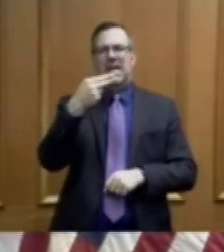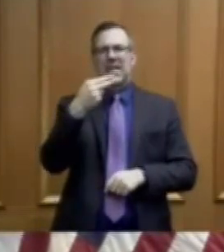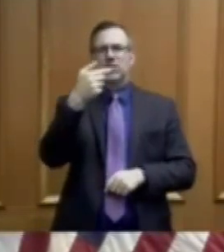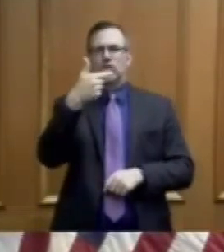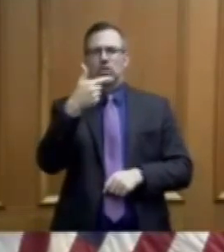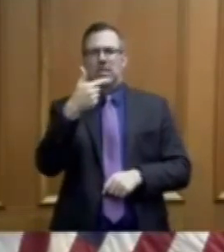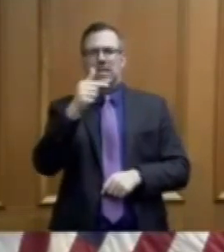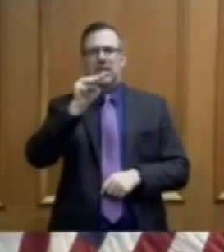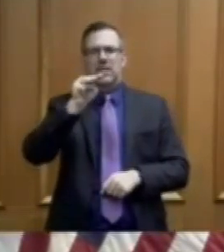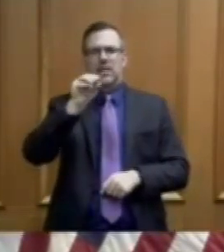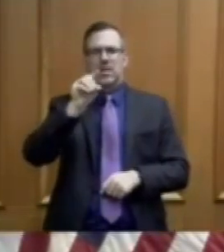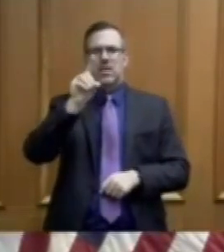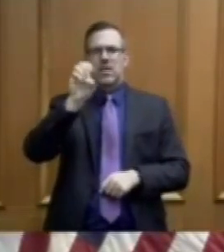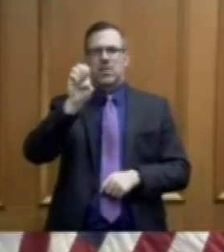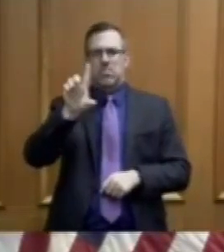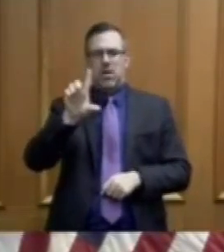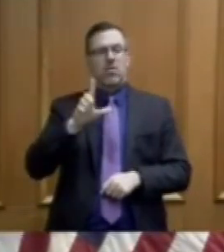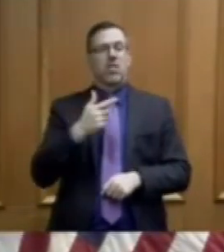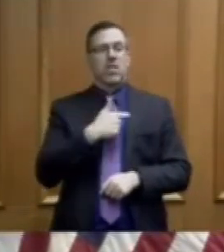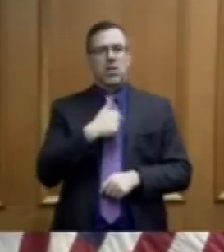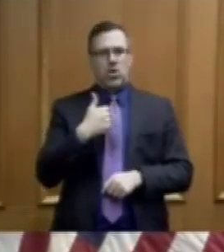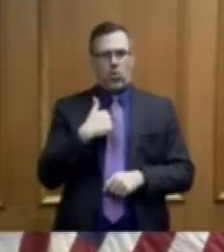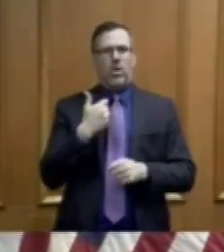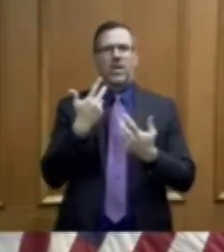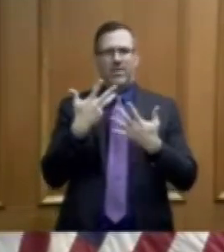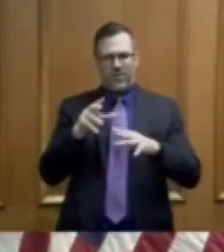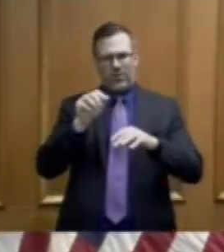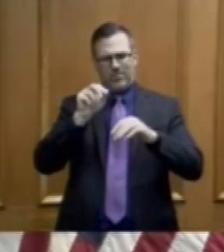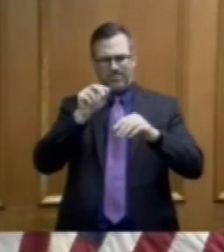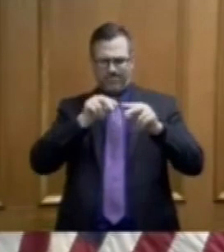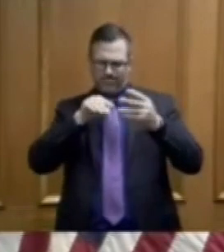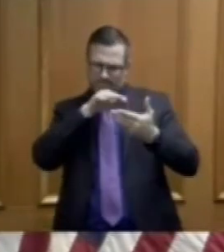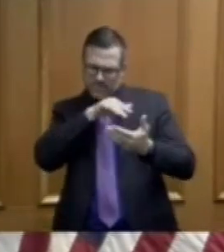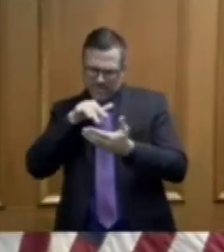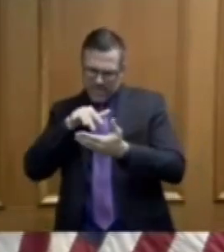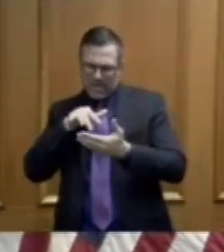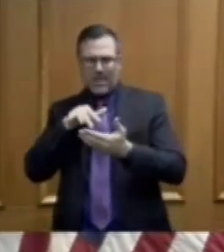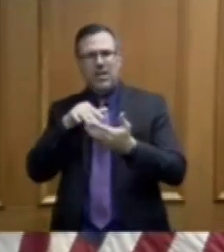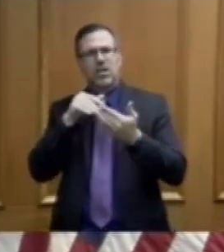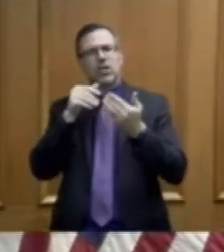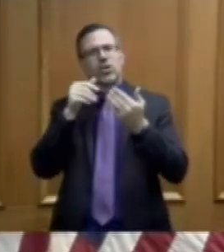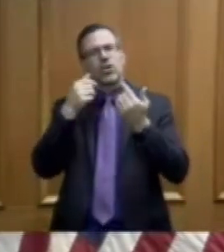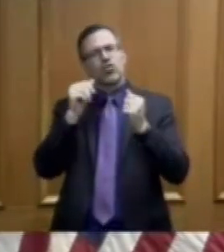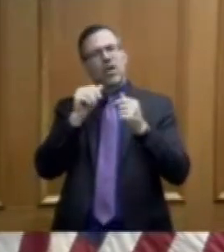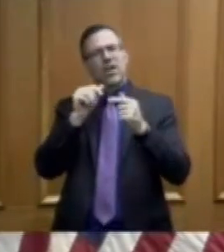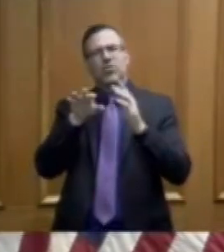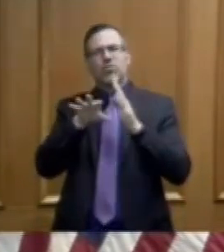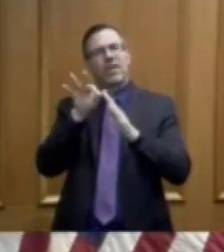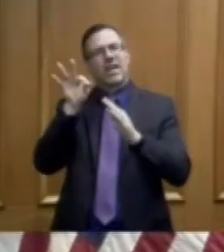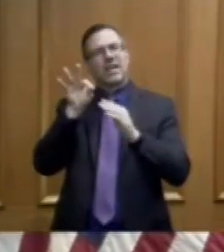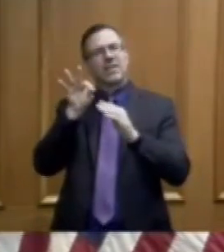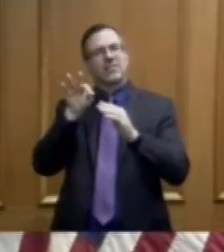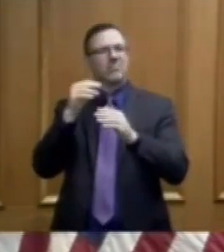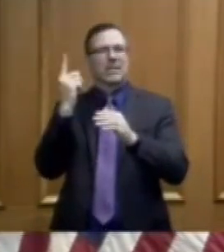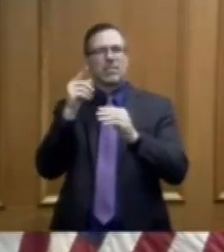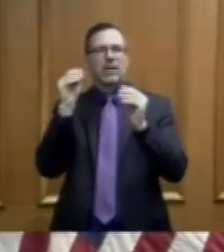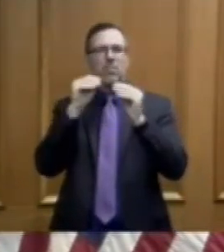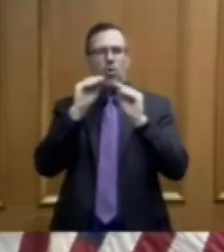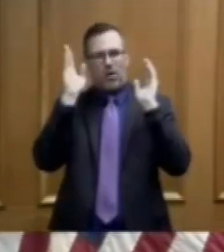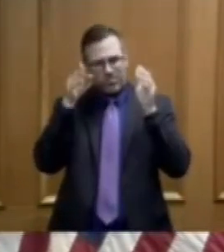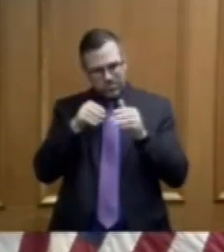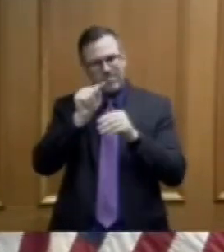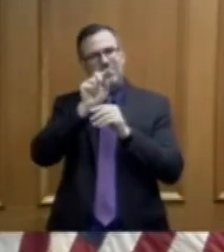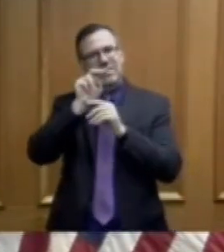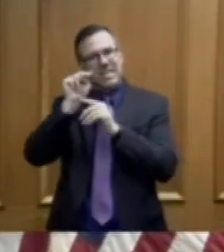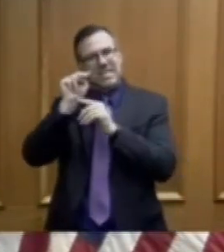anticipating, actually today, we've been working really hard to try and get a more Tennessee-specific model. And we're working with